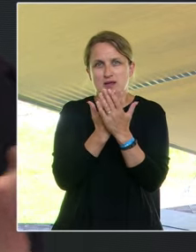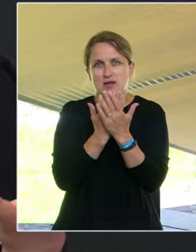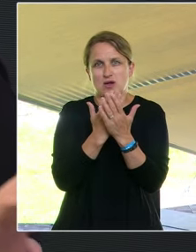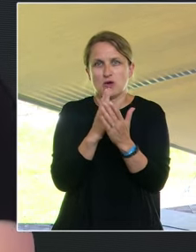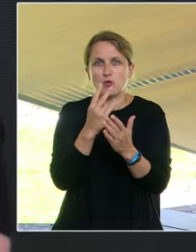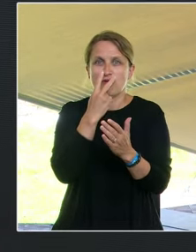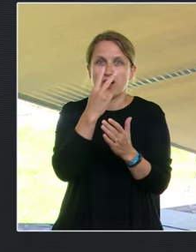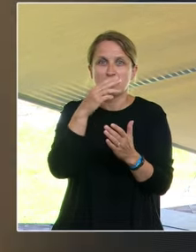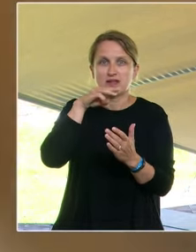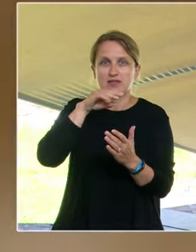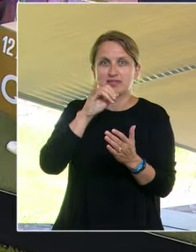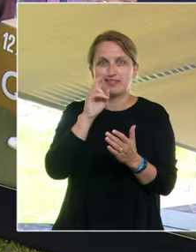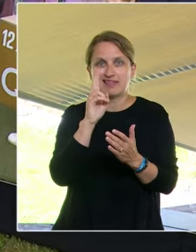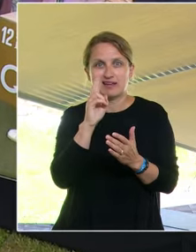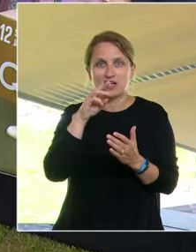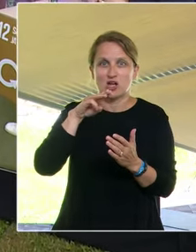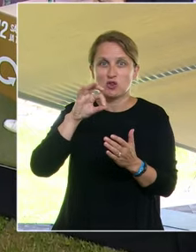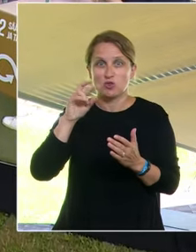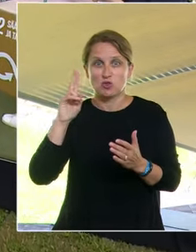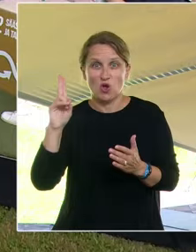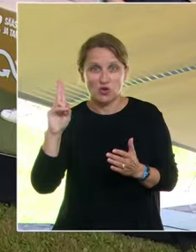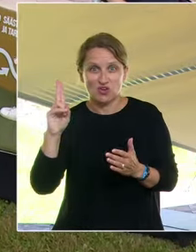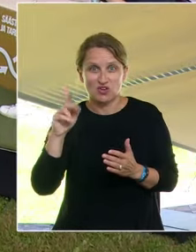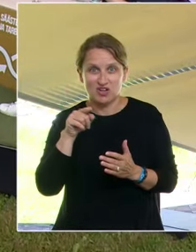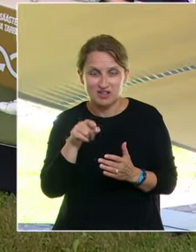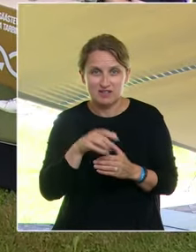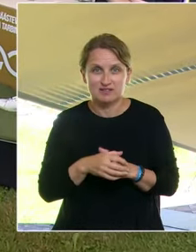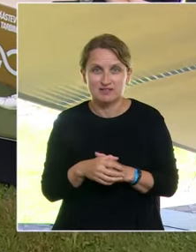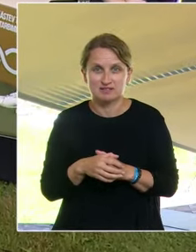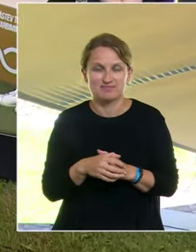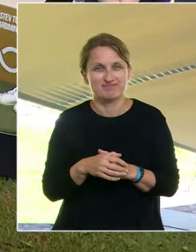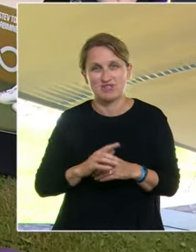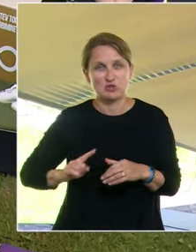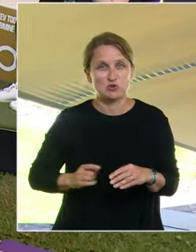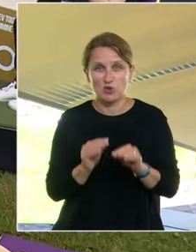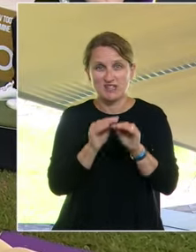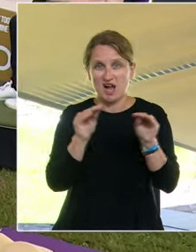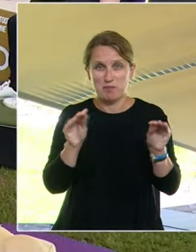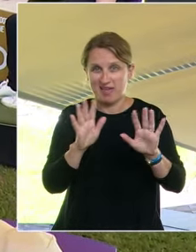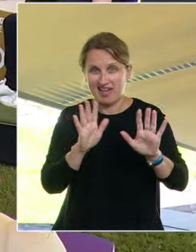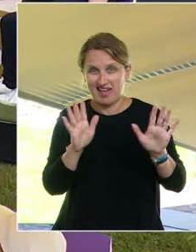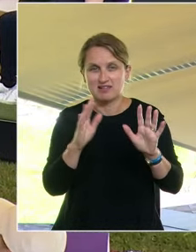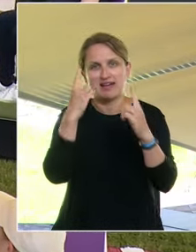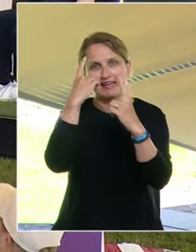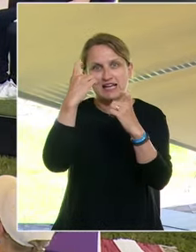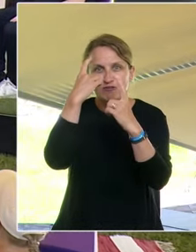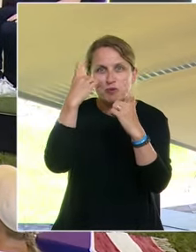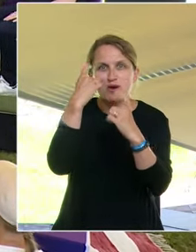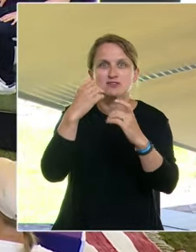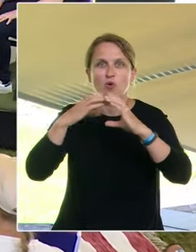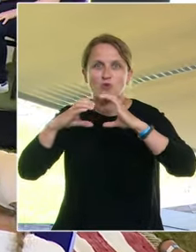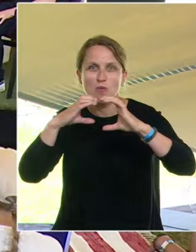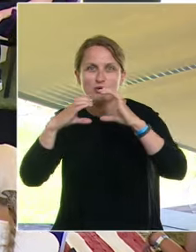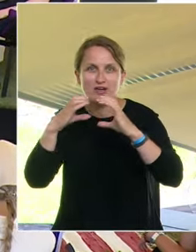at TikTok, which more or less defines itself not anymore as a social media platform, but more as an information and communication